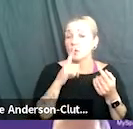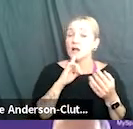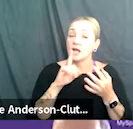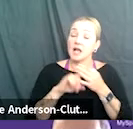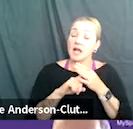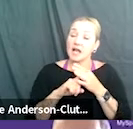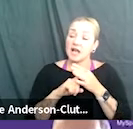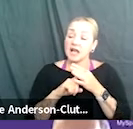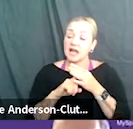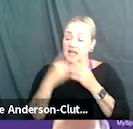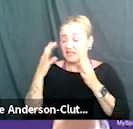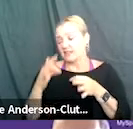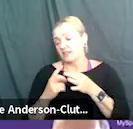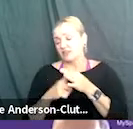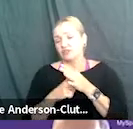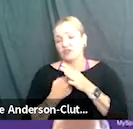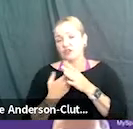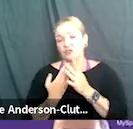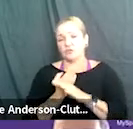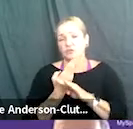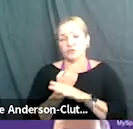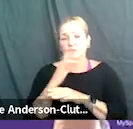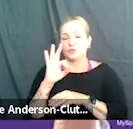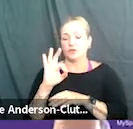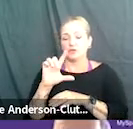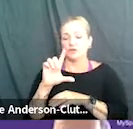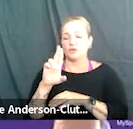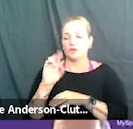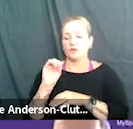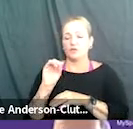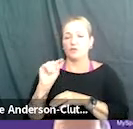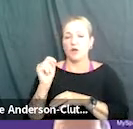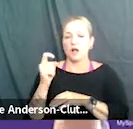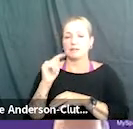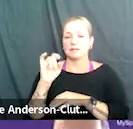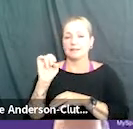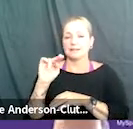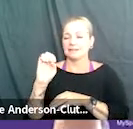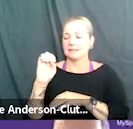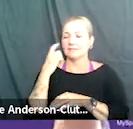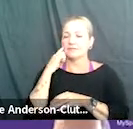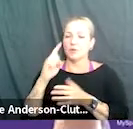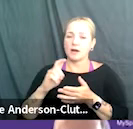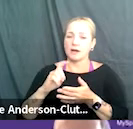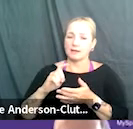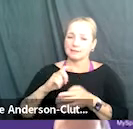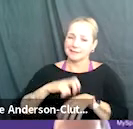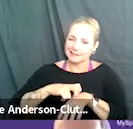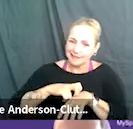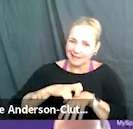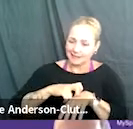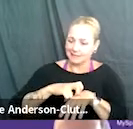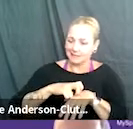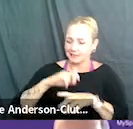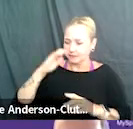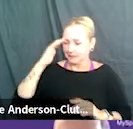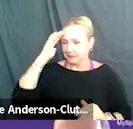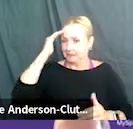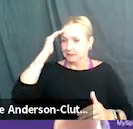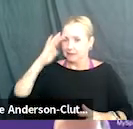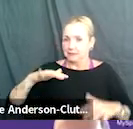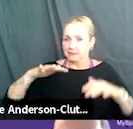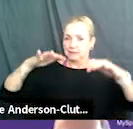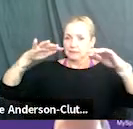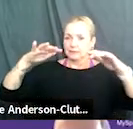about anxiety, and perhaps there was some fear, or was it some kind of ritual that he had now developed for whatever reason where he couldn't do anything unless he